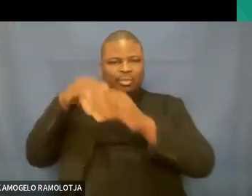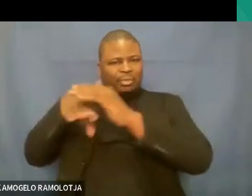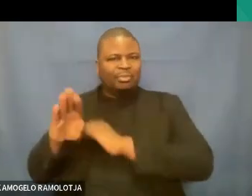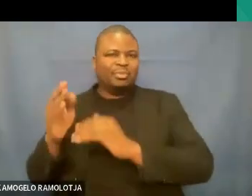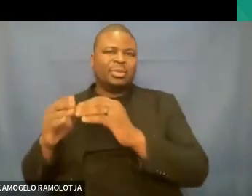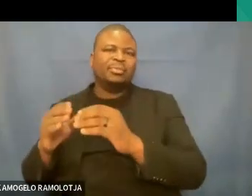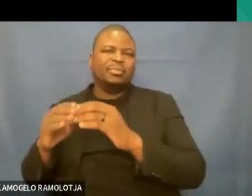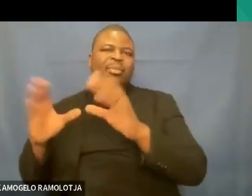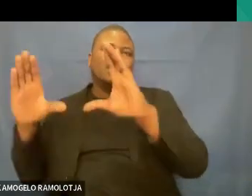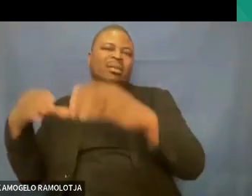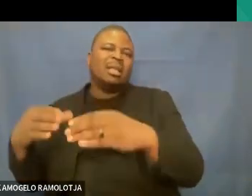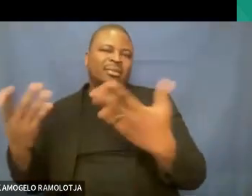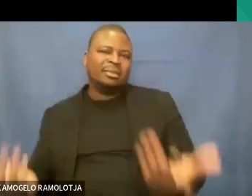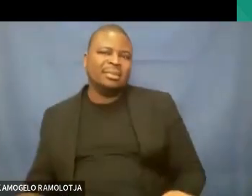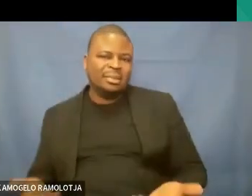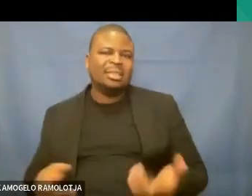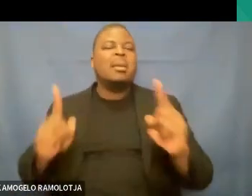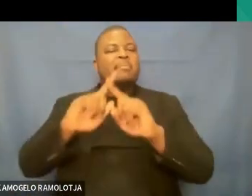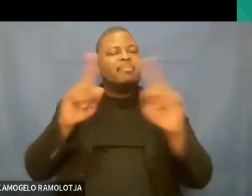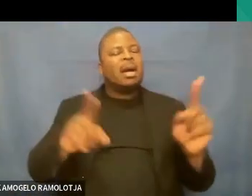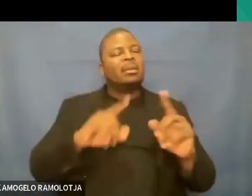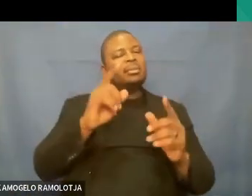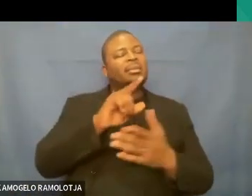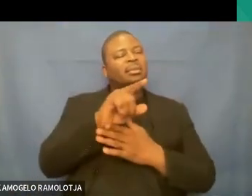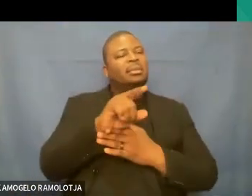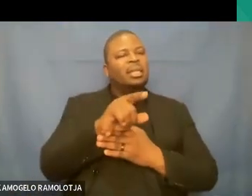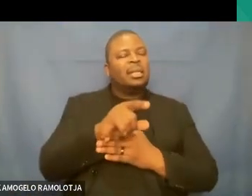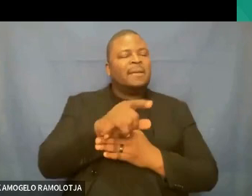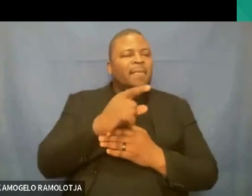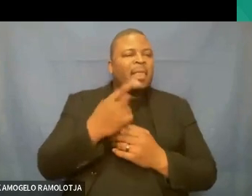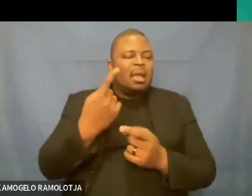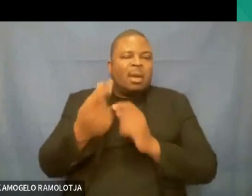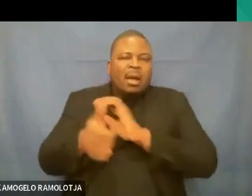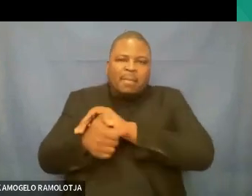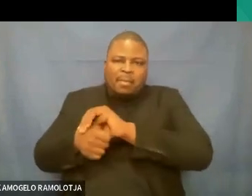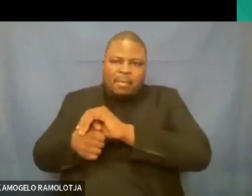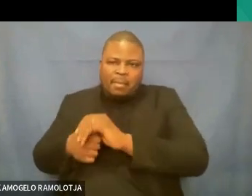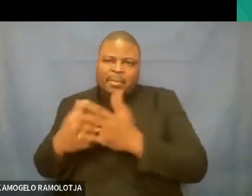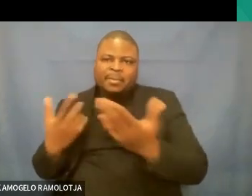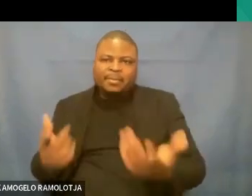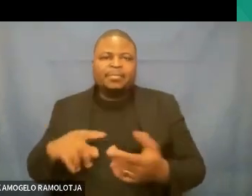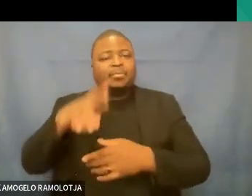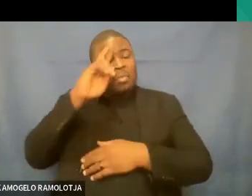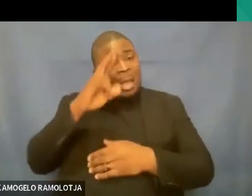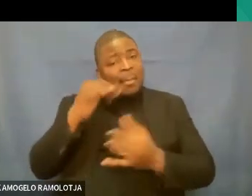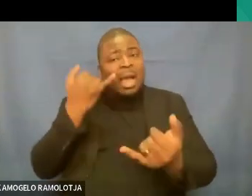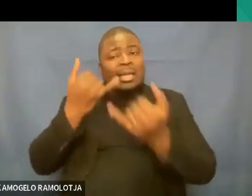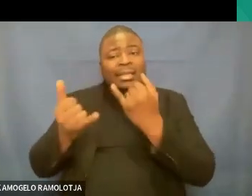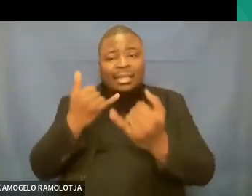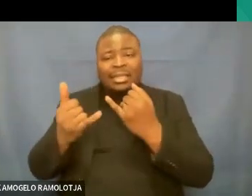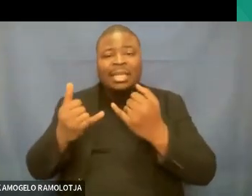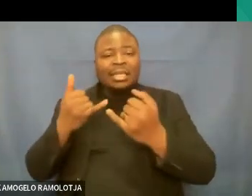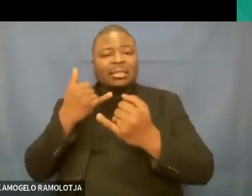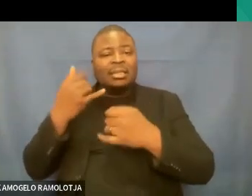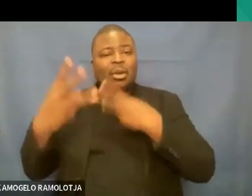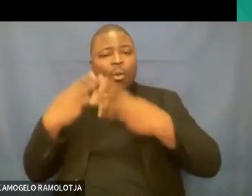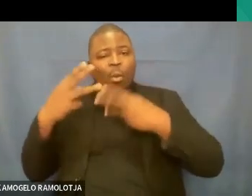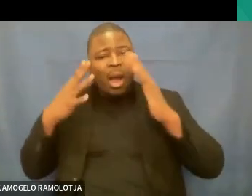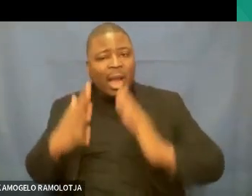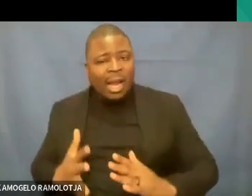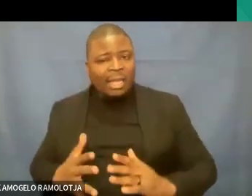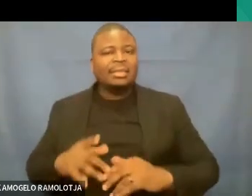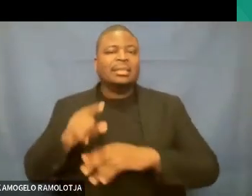rare. Young key populations, like our transgender youth, sex workers, young people who use drugs, for example,